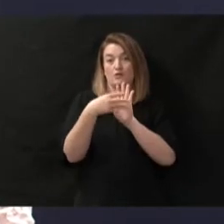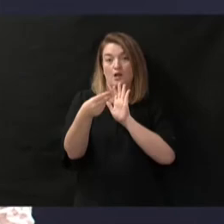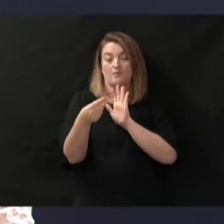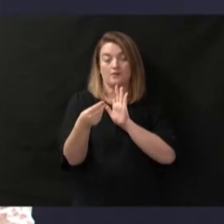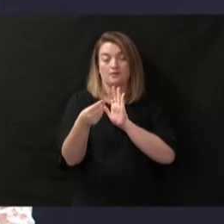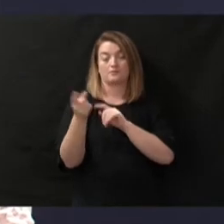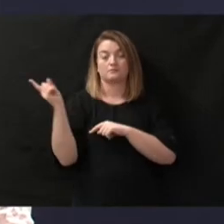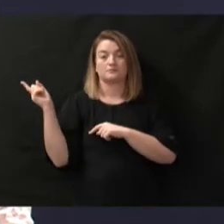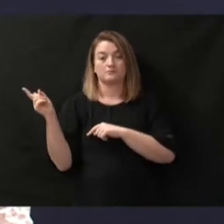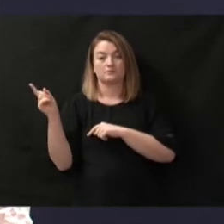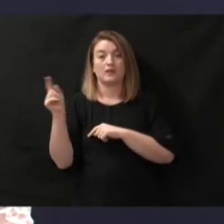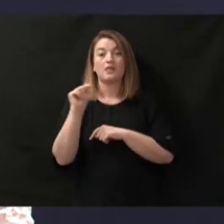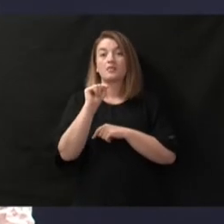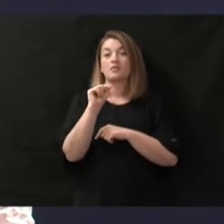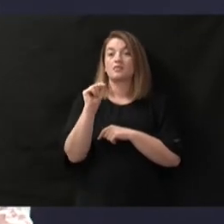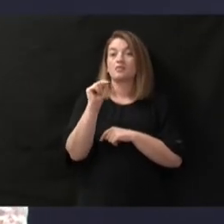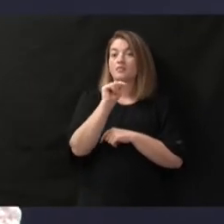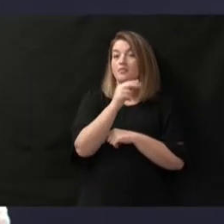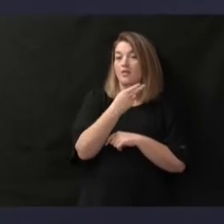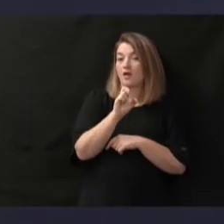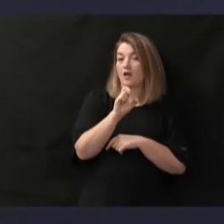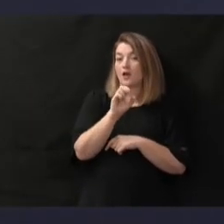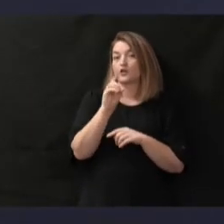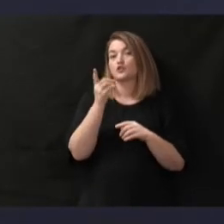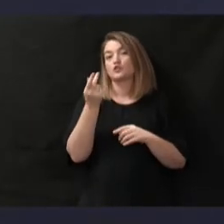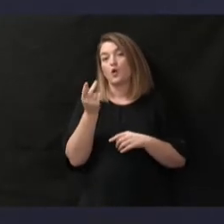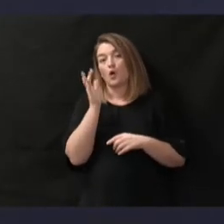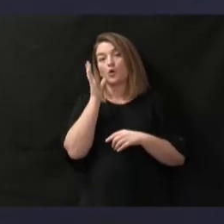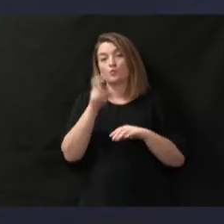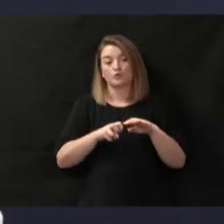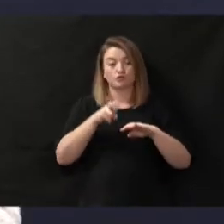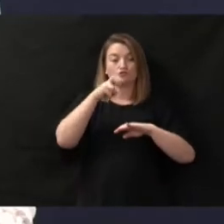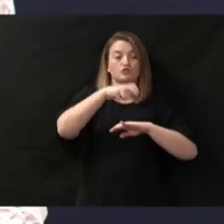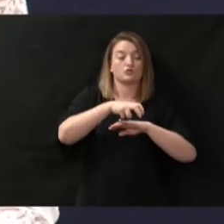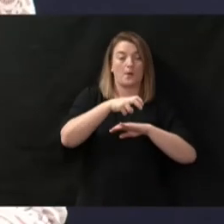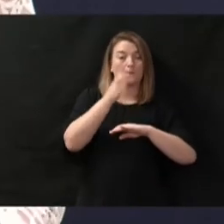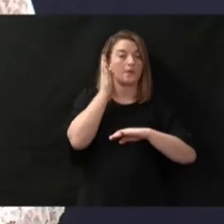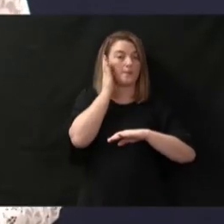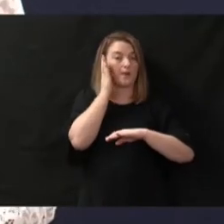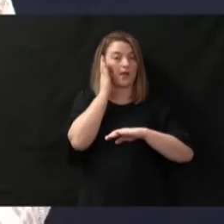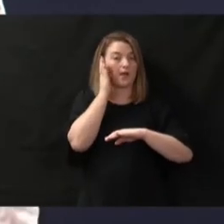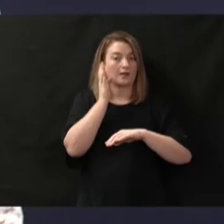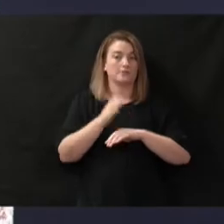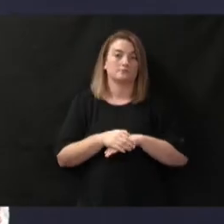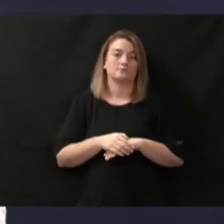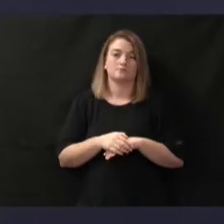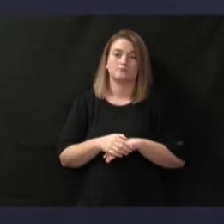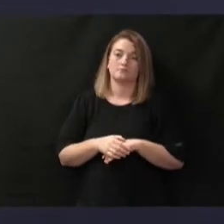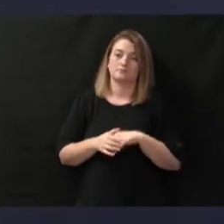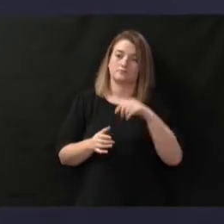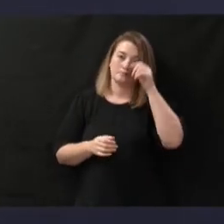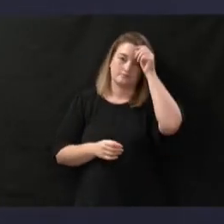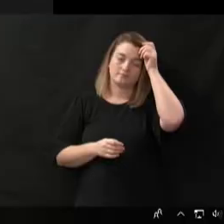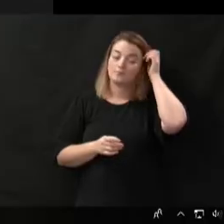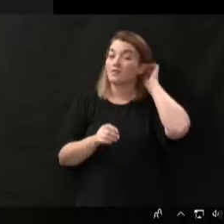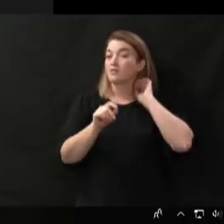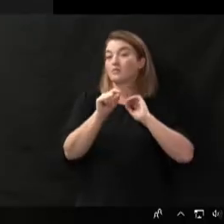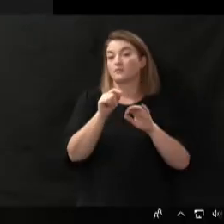will jump on the bed. Now let's put it on your hands, one finger at a time.